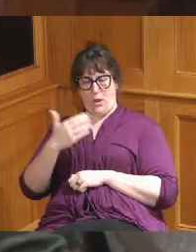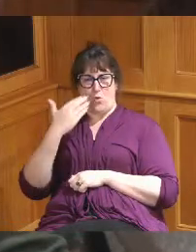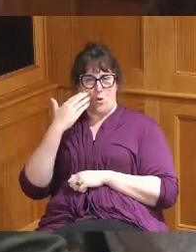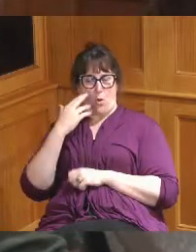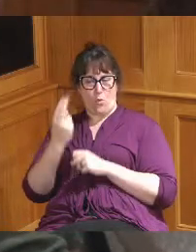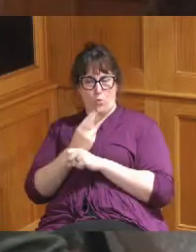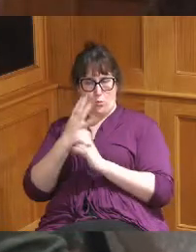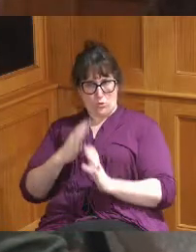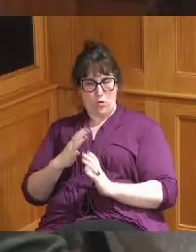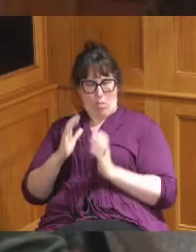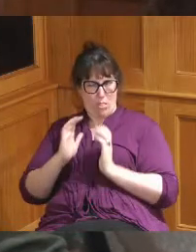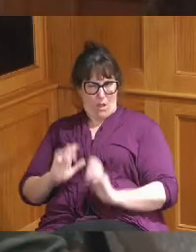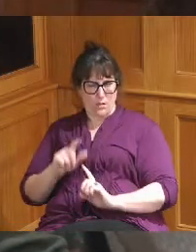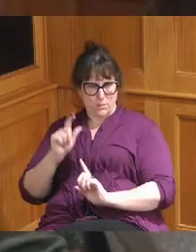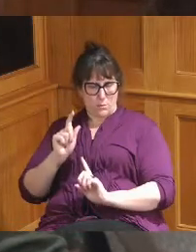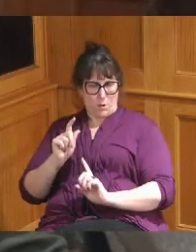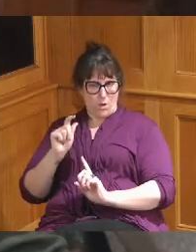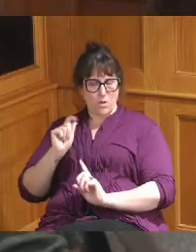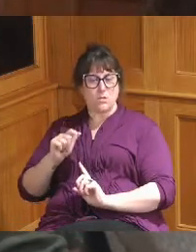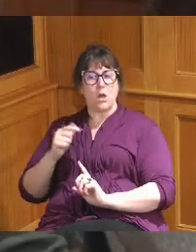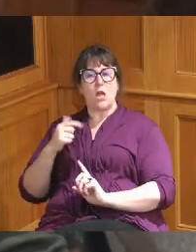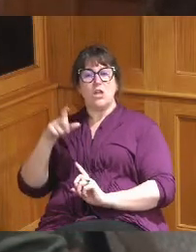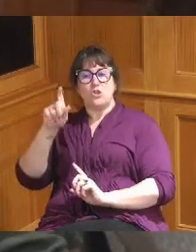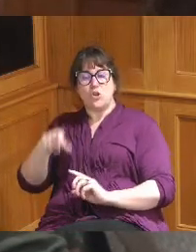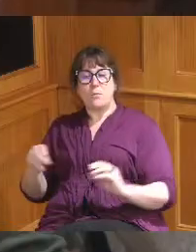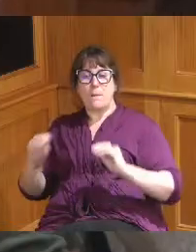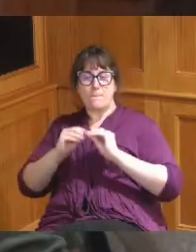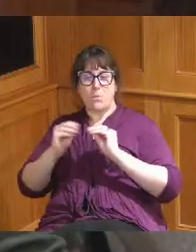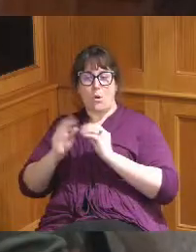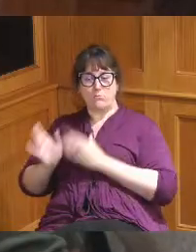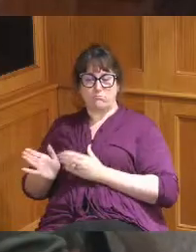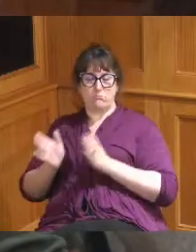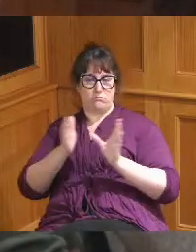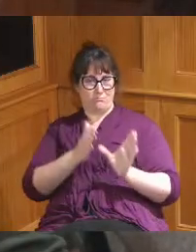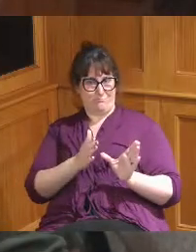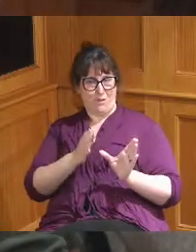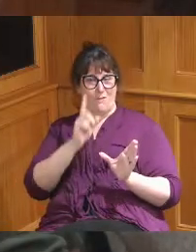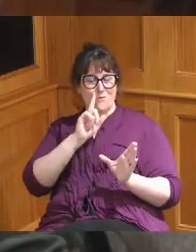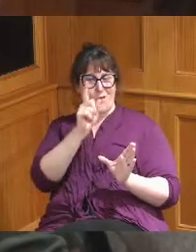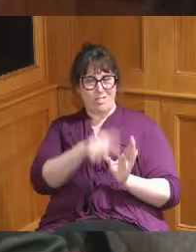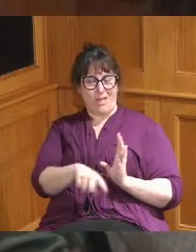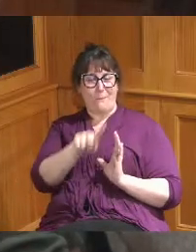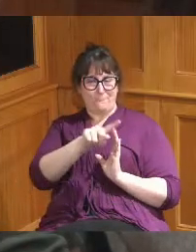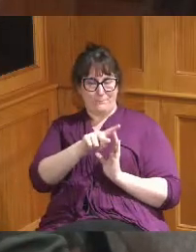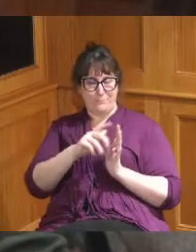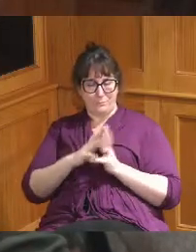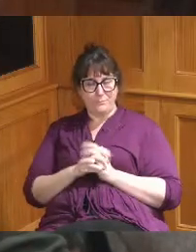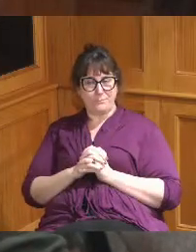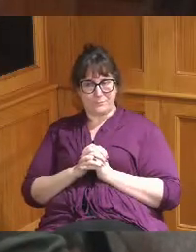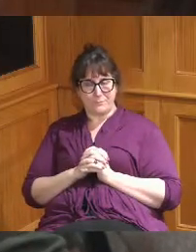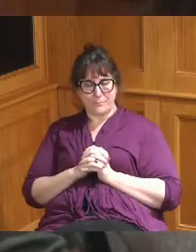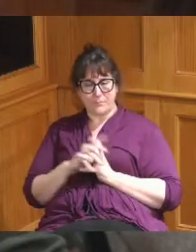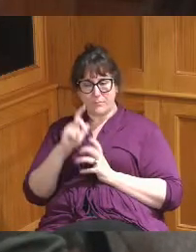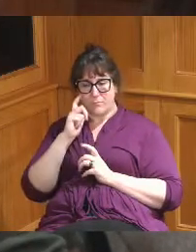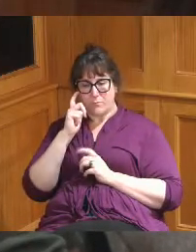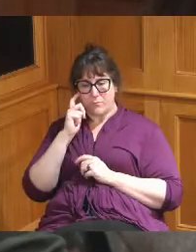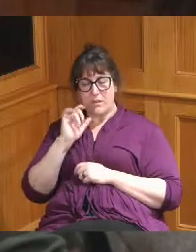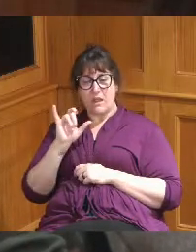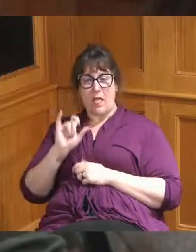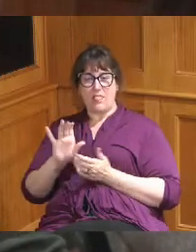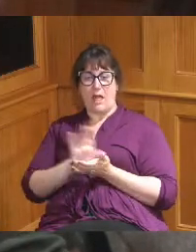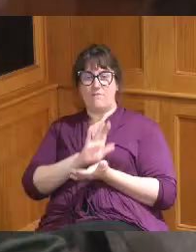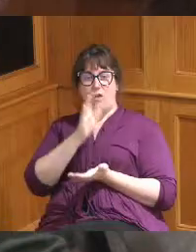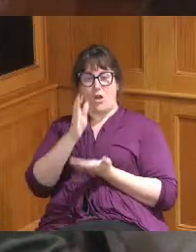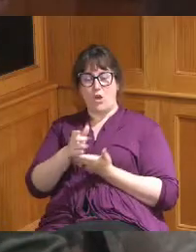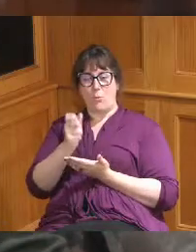users, which the customer classes. It should be more on the commercial industrial. And that volume of